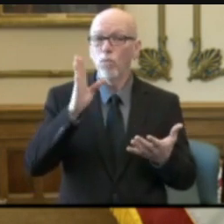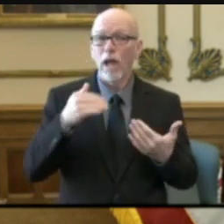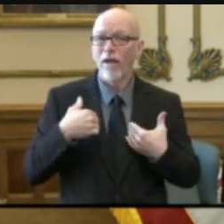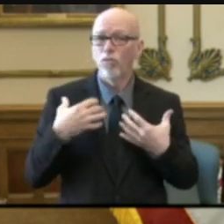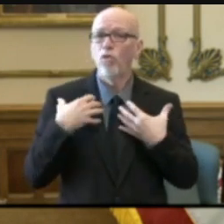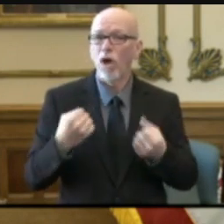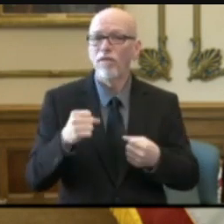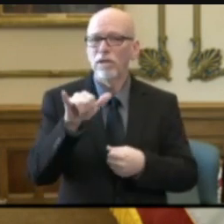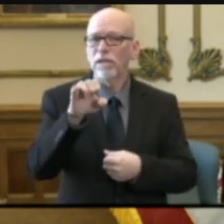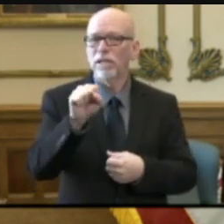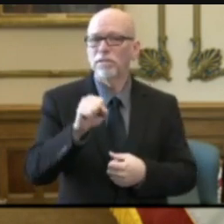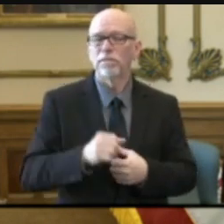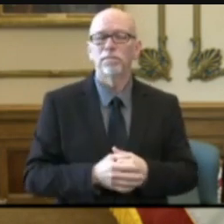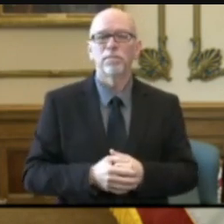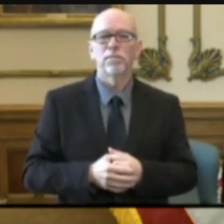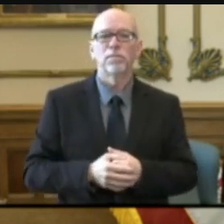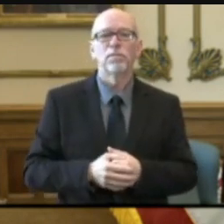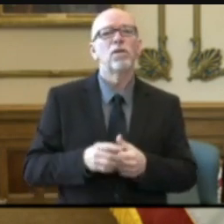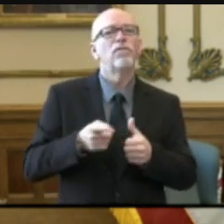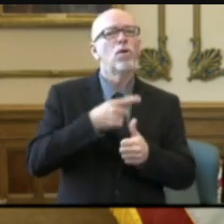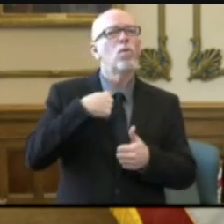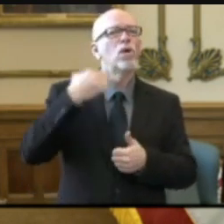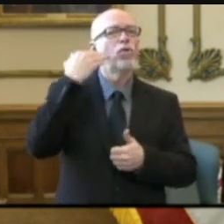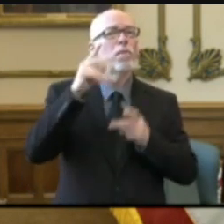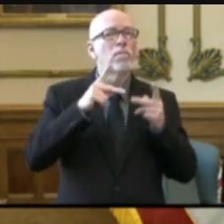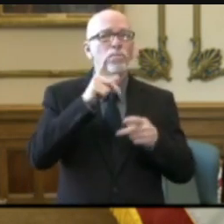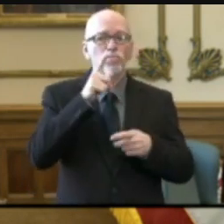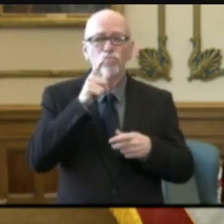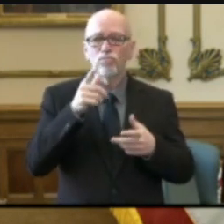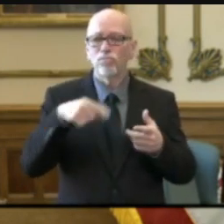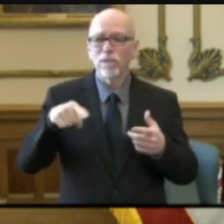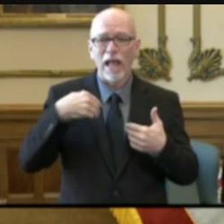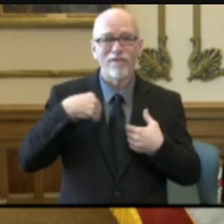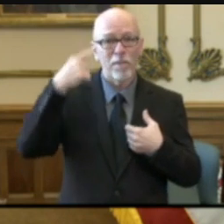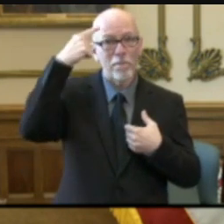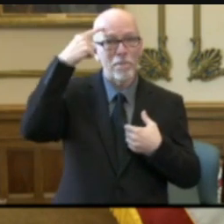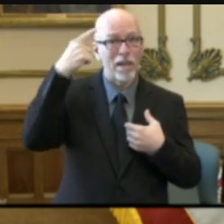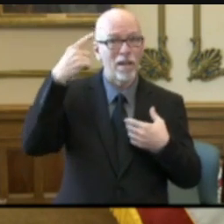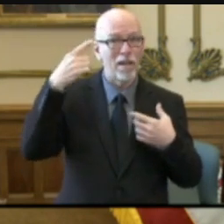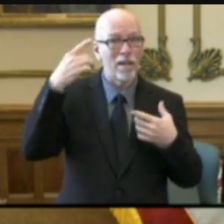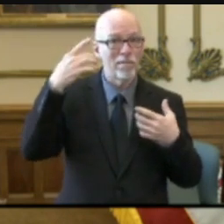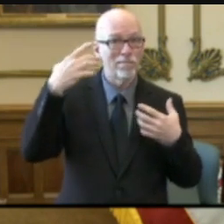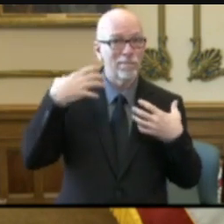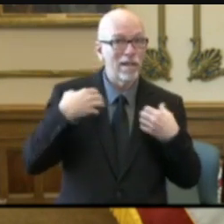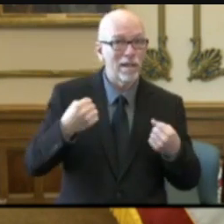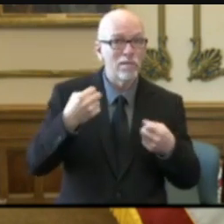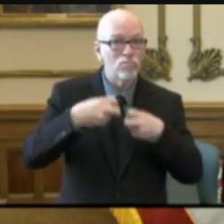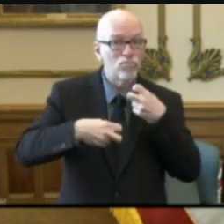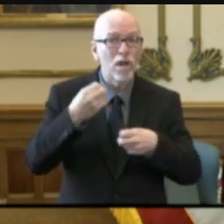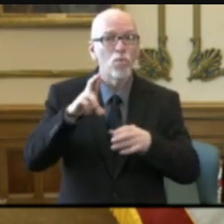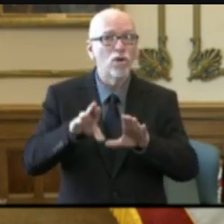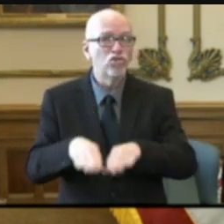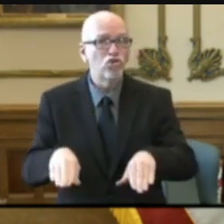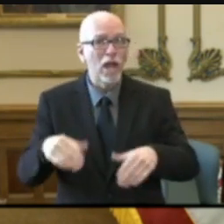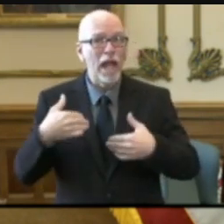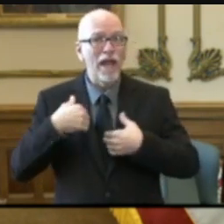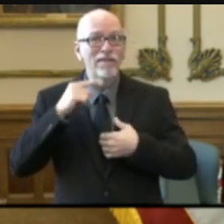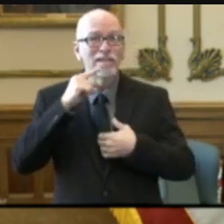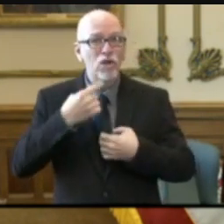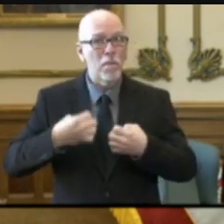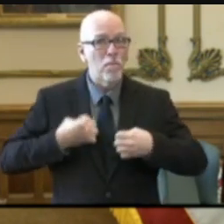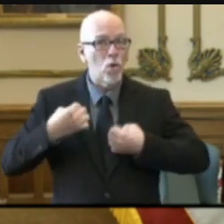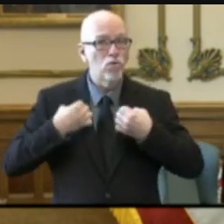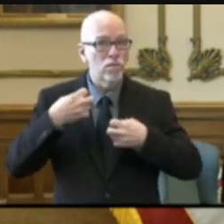recovery. First, we know that people that suffer from serious mental illness and children who suffer from serious and severe